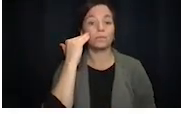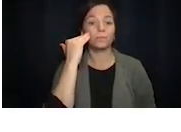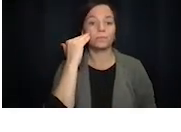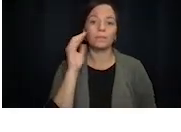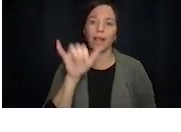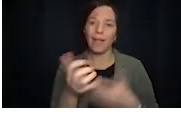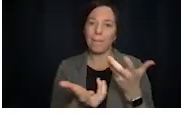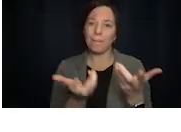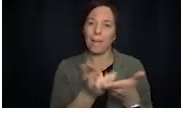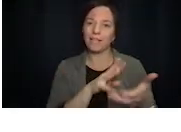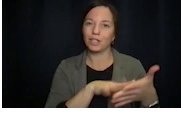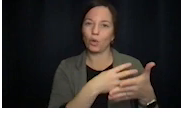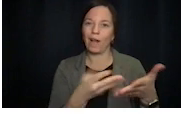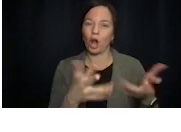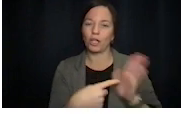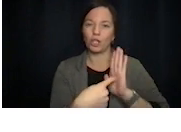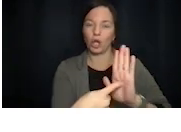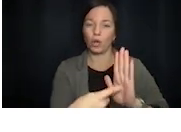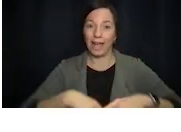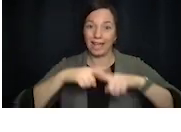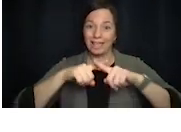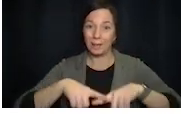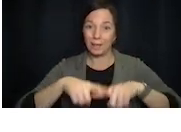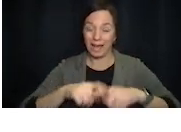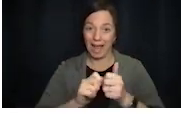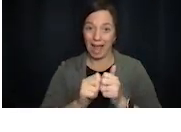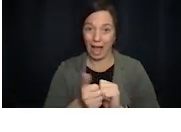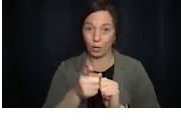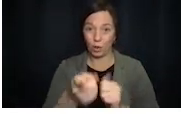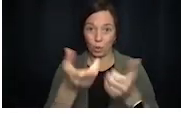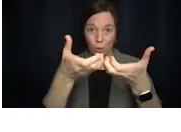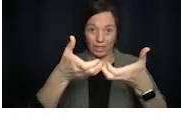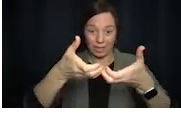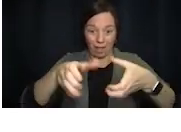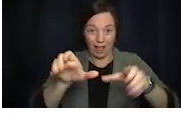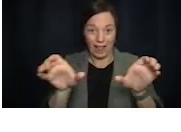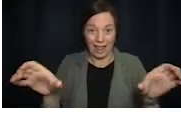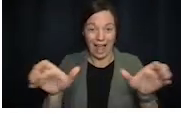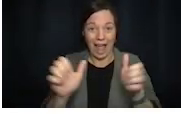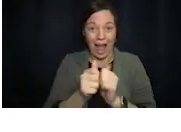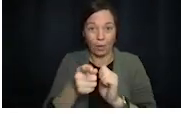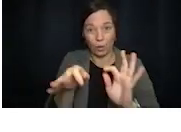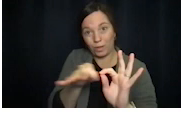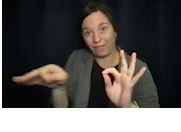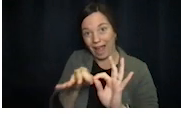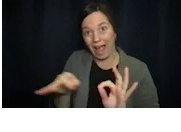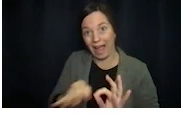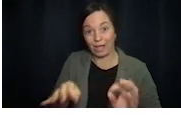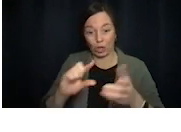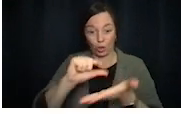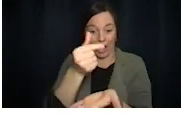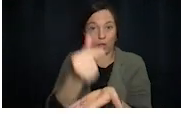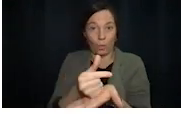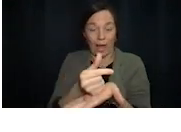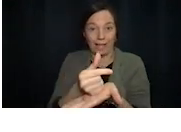graph previously shown, depending on how you cut the cohort, right, and how you define graduate, we have levels of